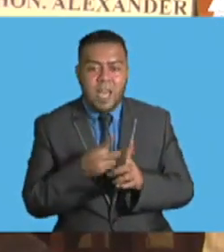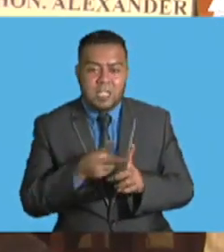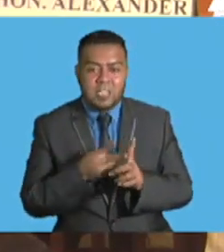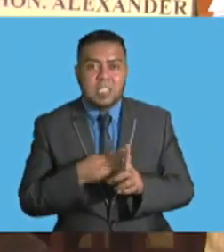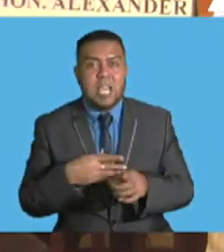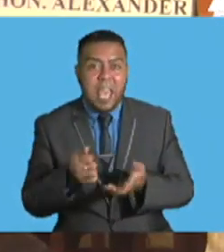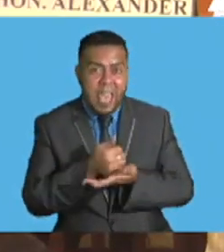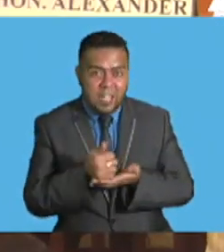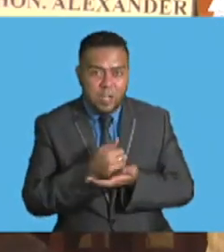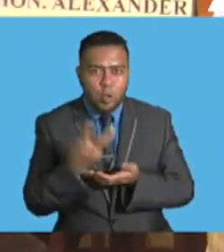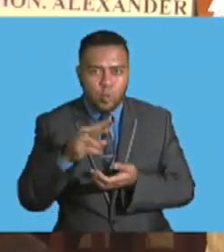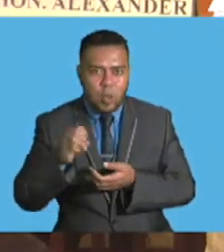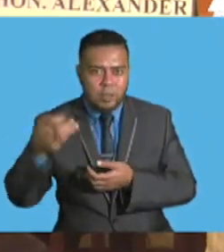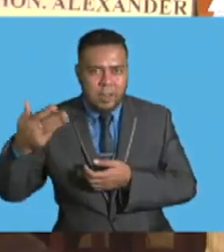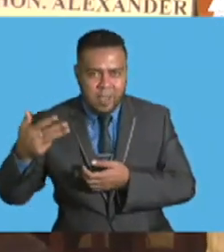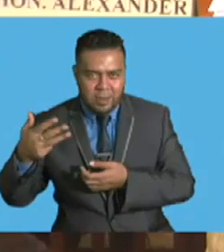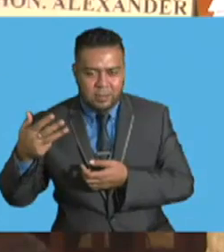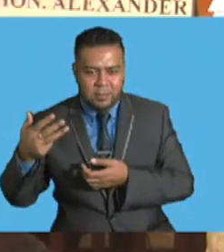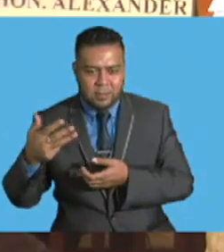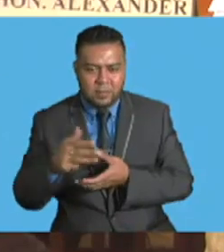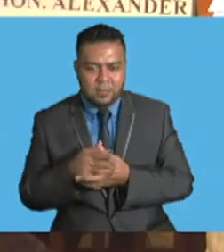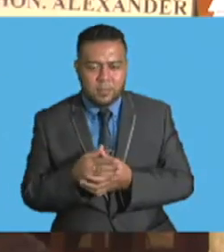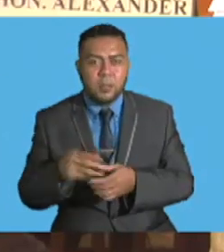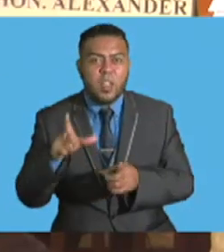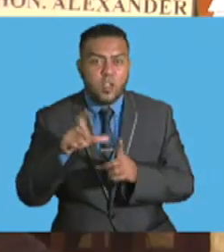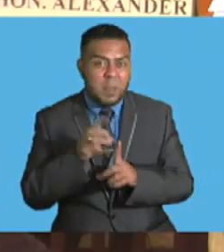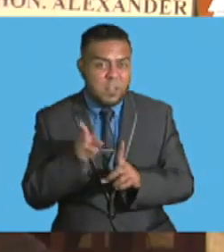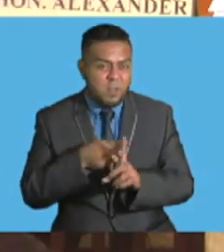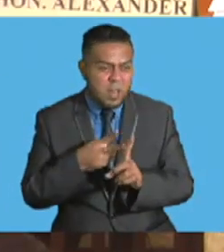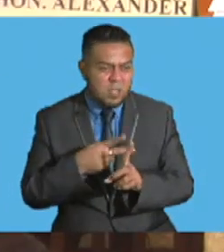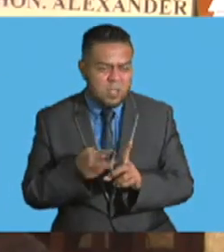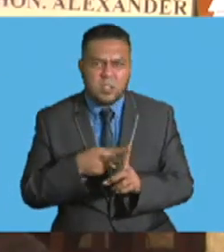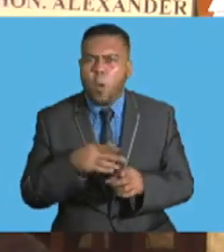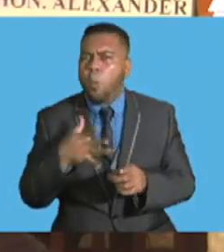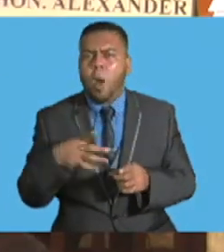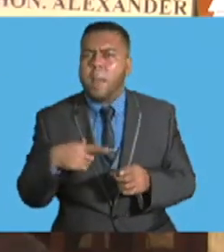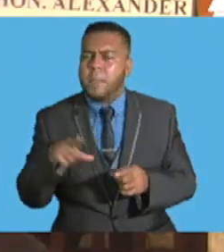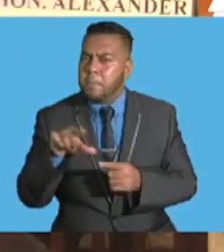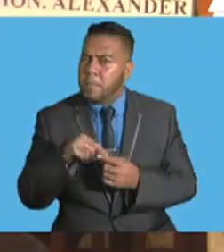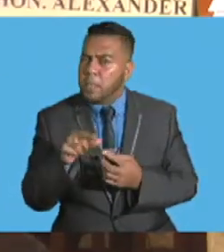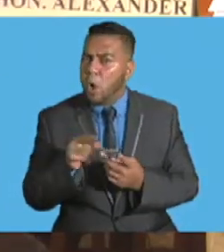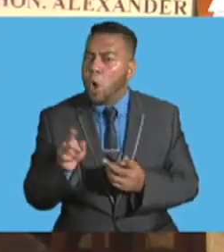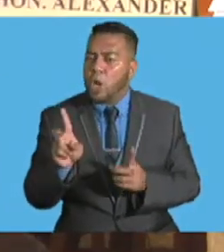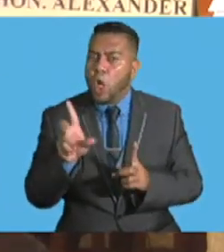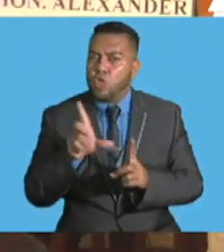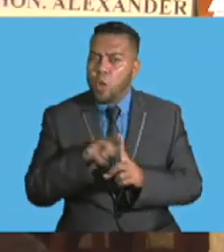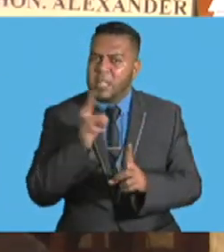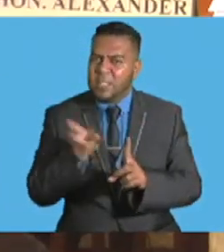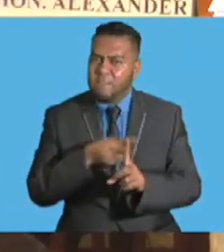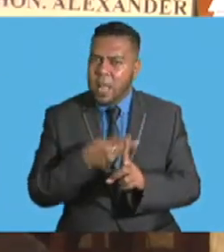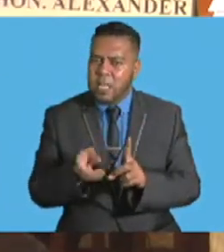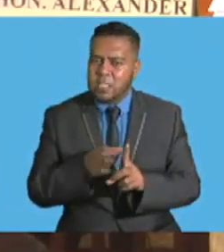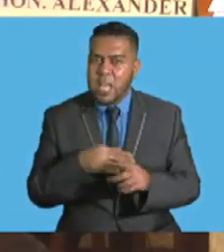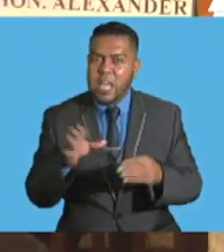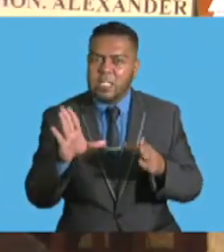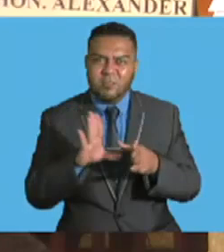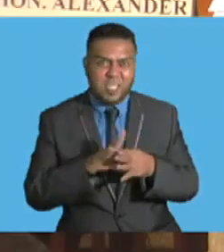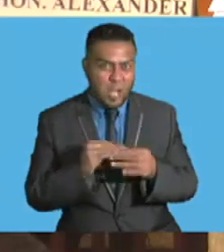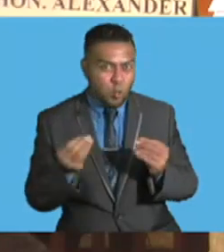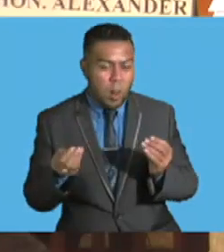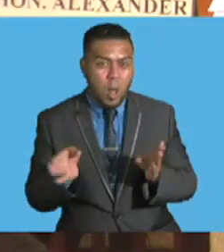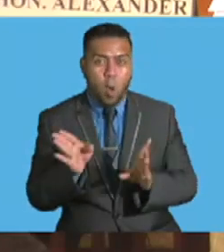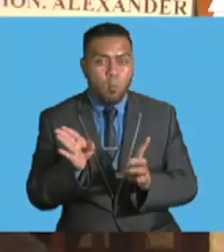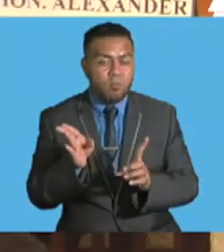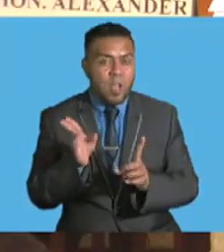specific law to address domestic violence. So why am I picking on domestic violence and sexual offenses against